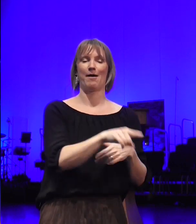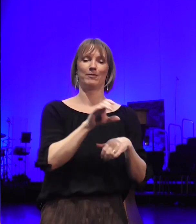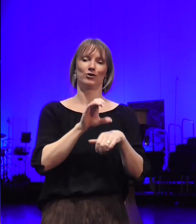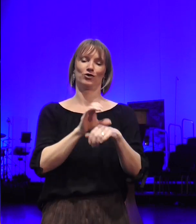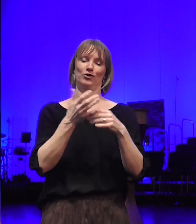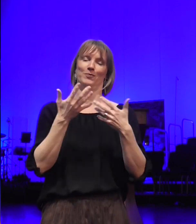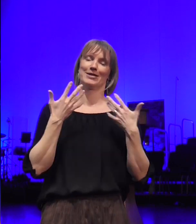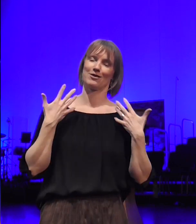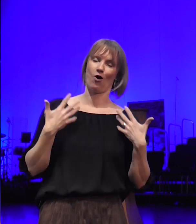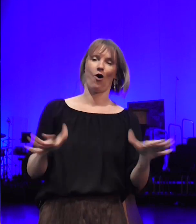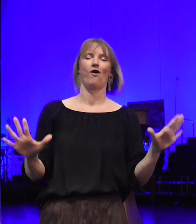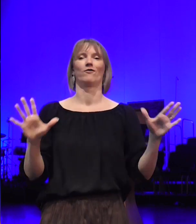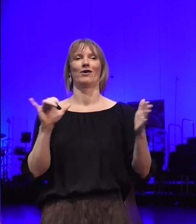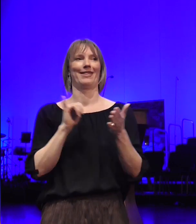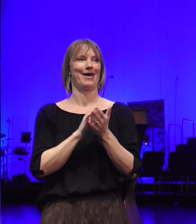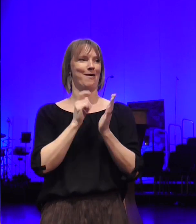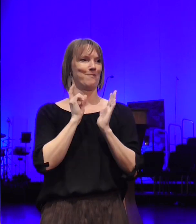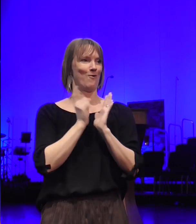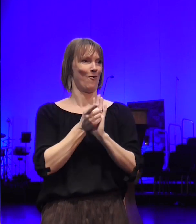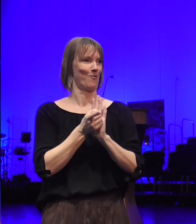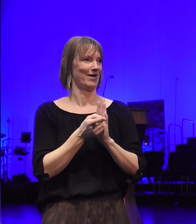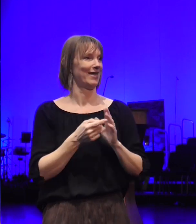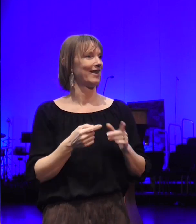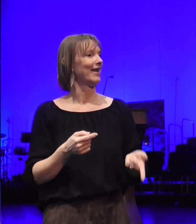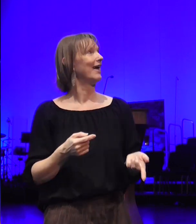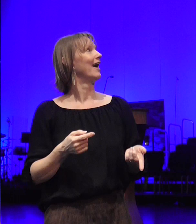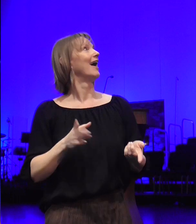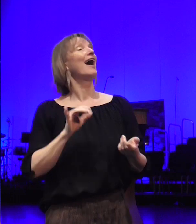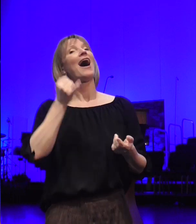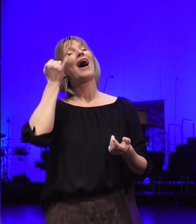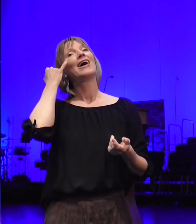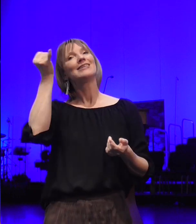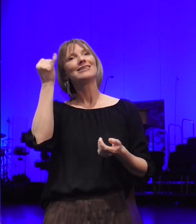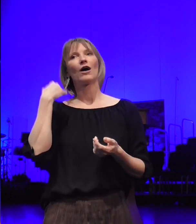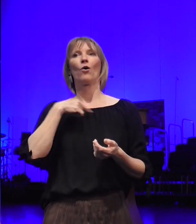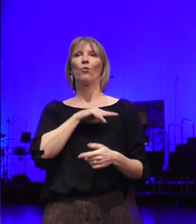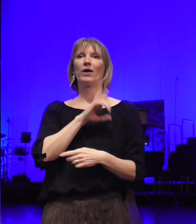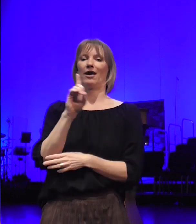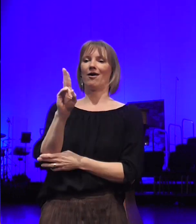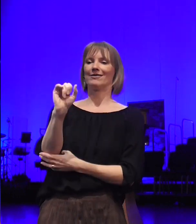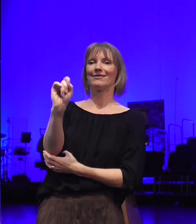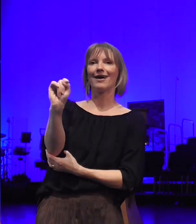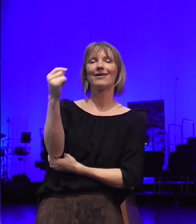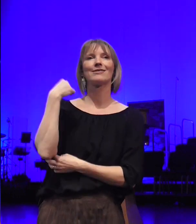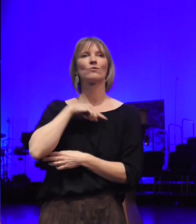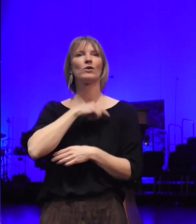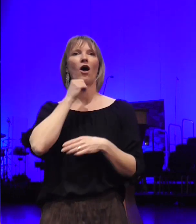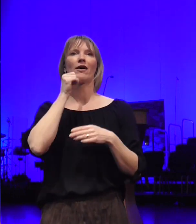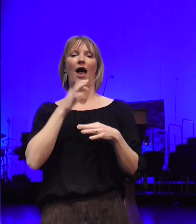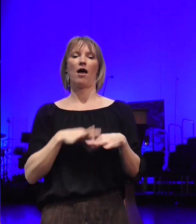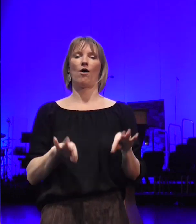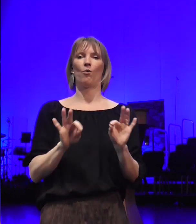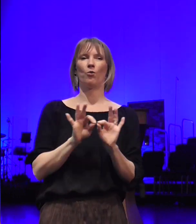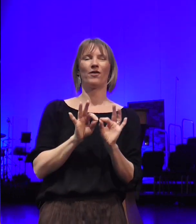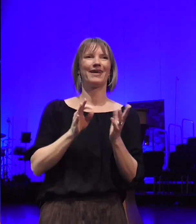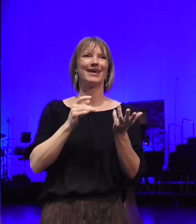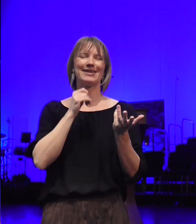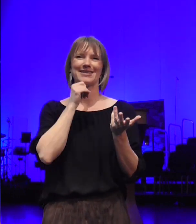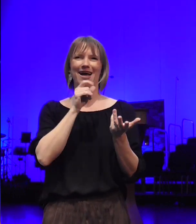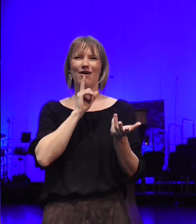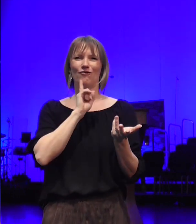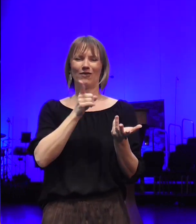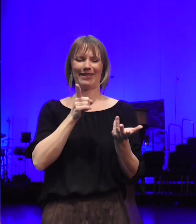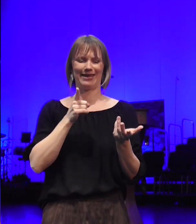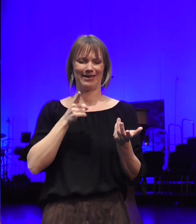that point. So that notion that we are dust, we are unworthy, is not